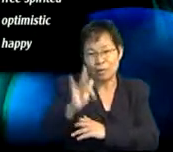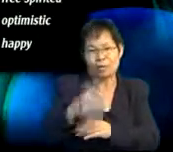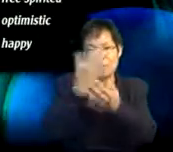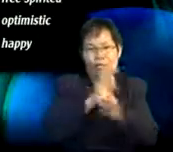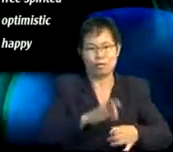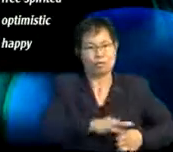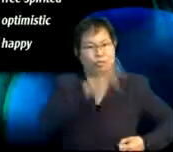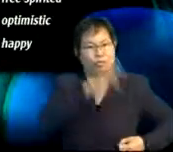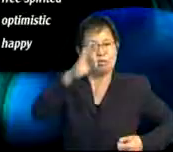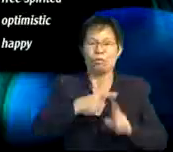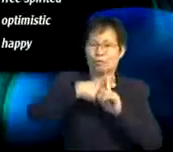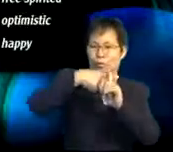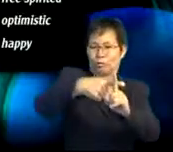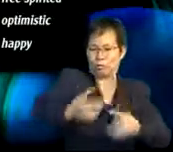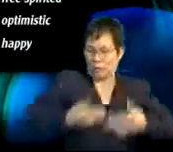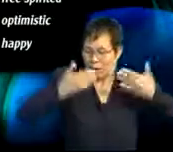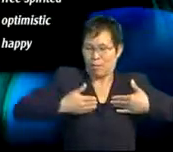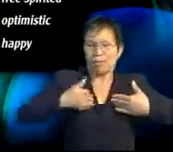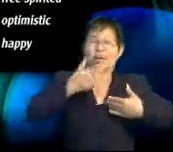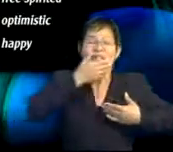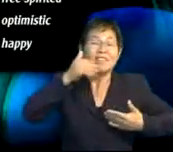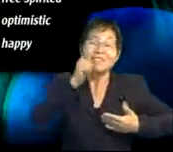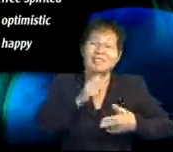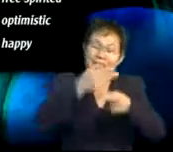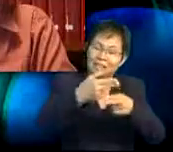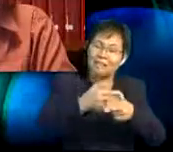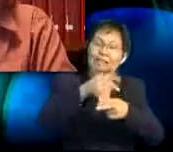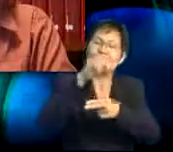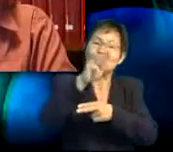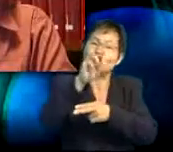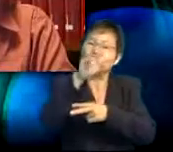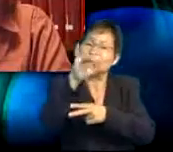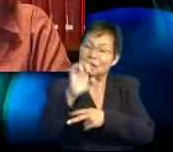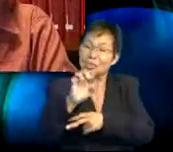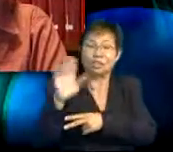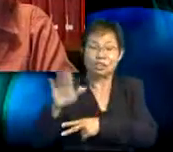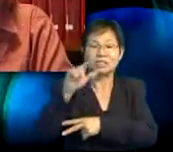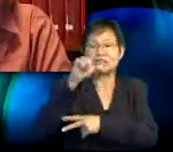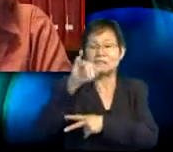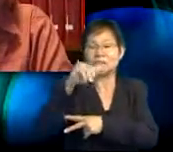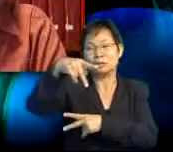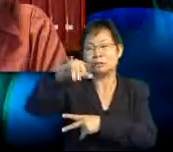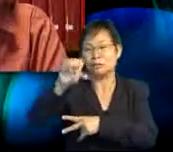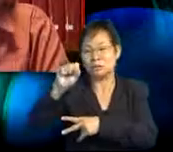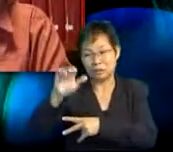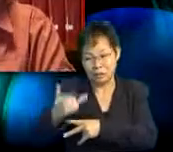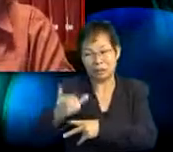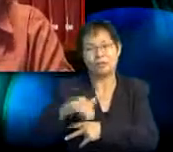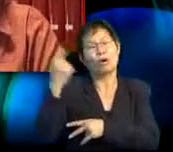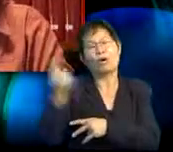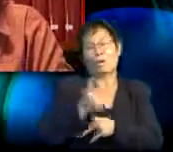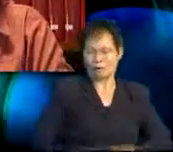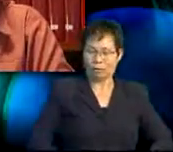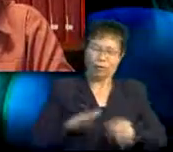happy young girl called Marie. She's actually a gypsy, and she's full of life and always smiling